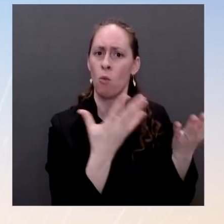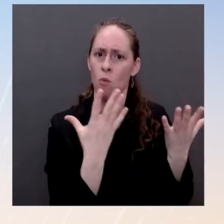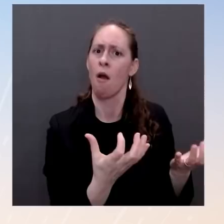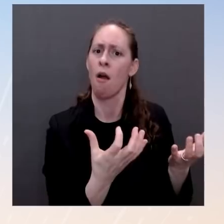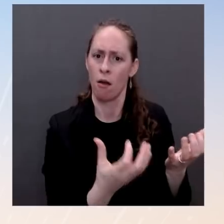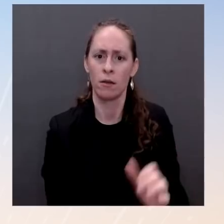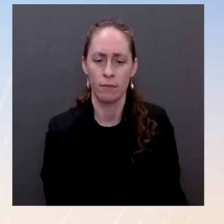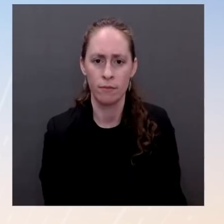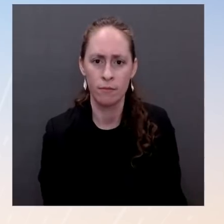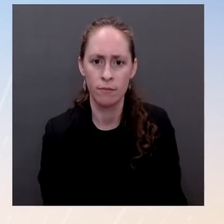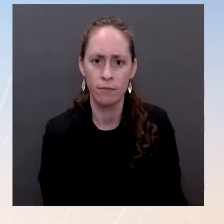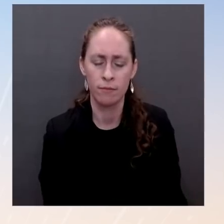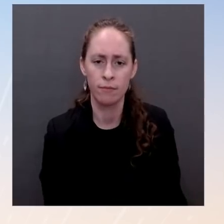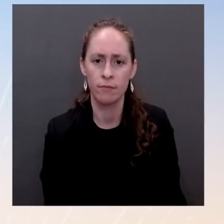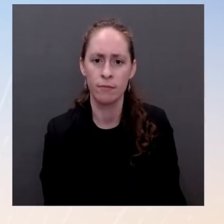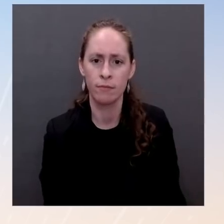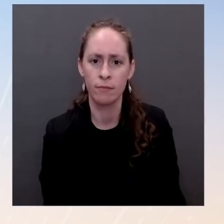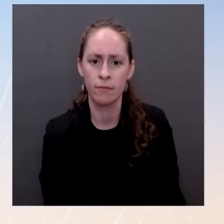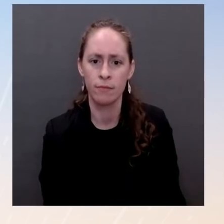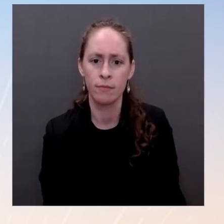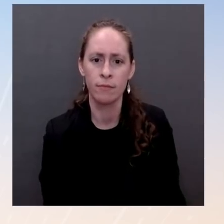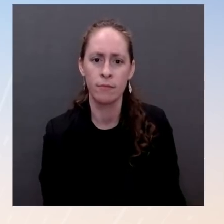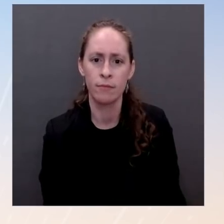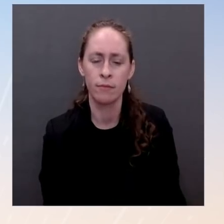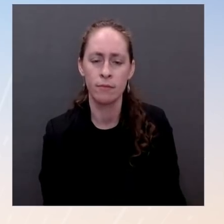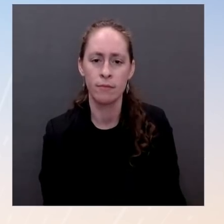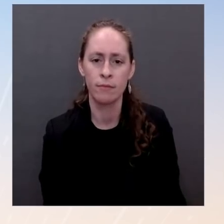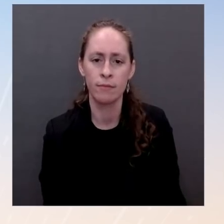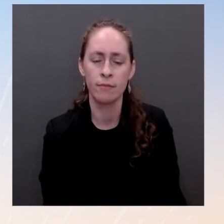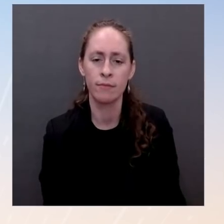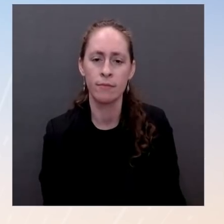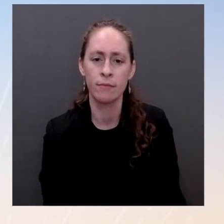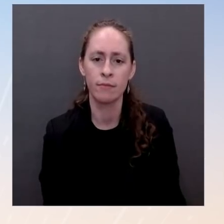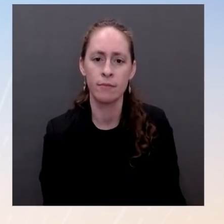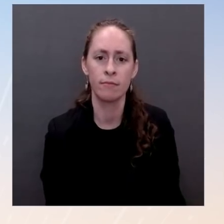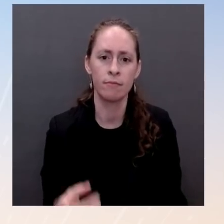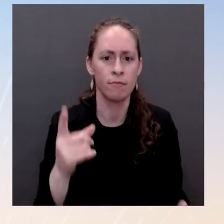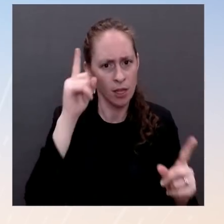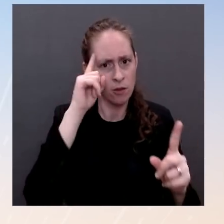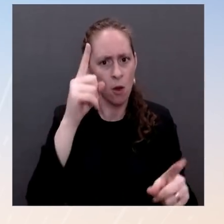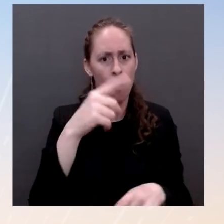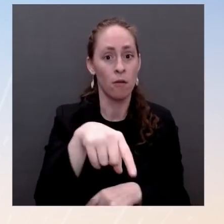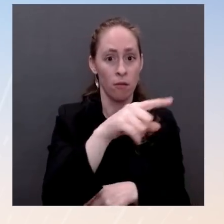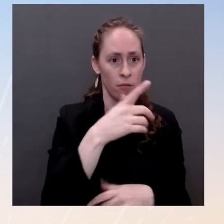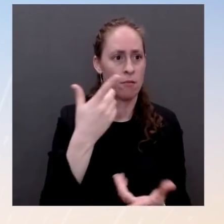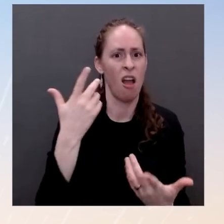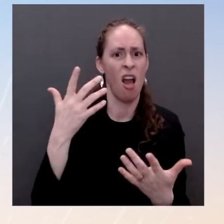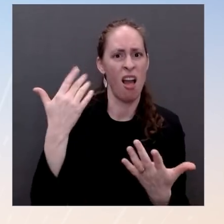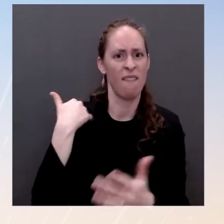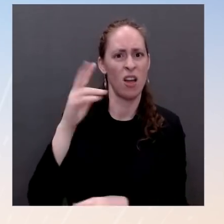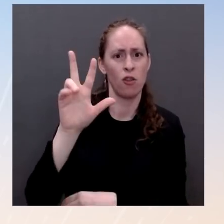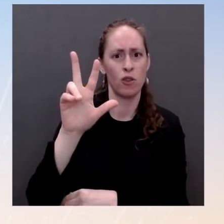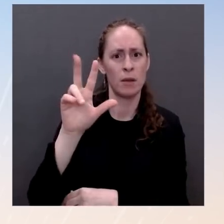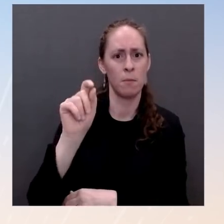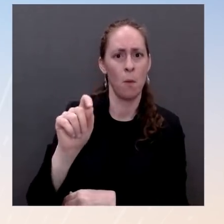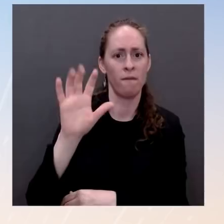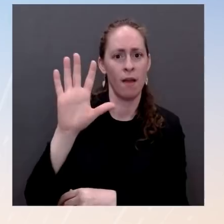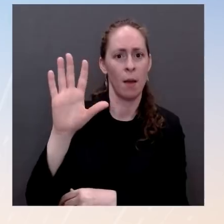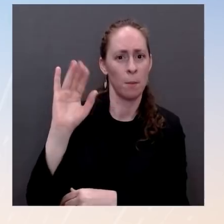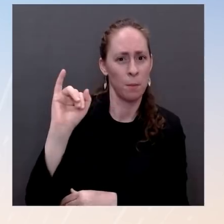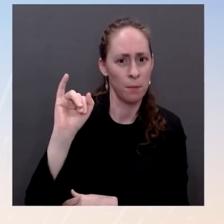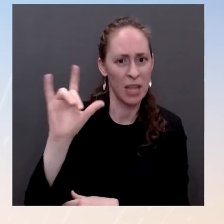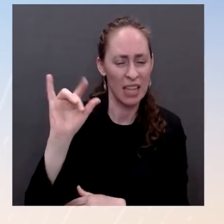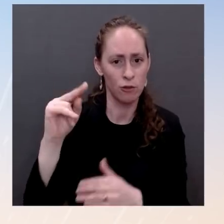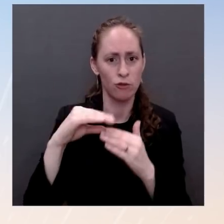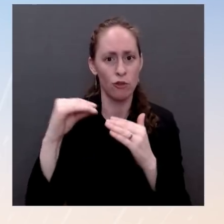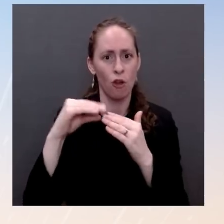facilitate access to $3.5 billion of those assets for the benefit of the Afghan people and Afghanistan's future. More than, as you